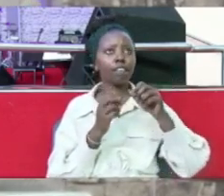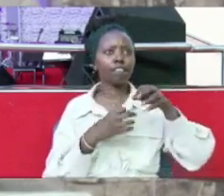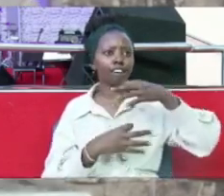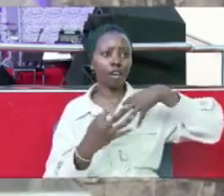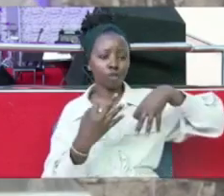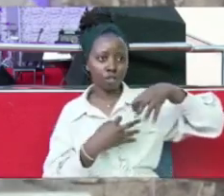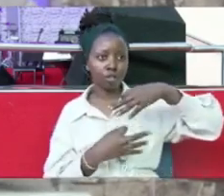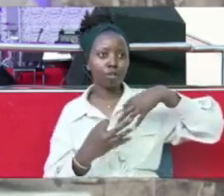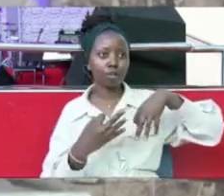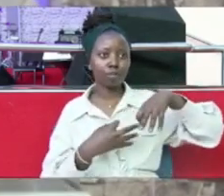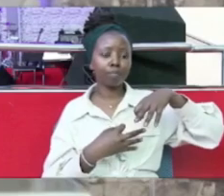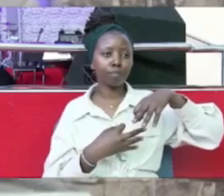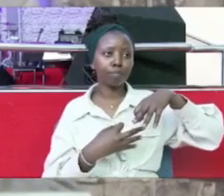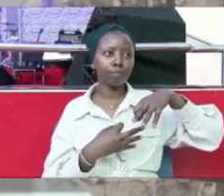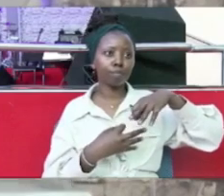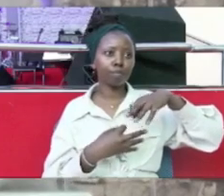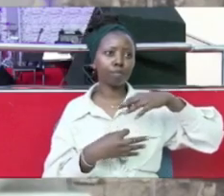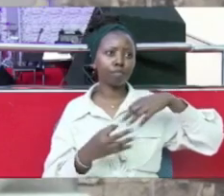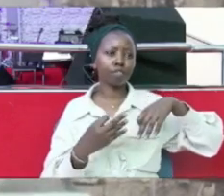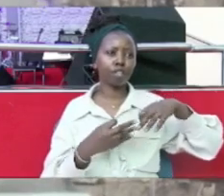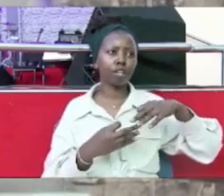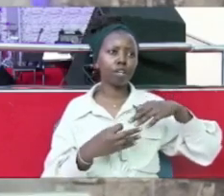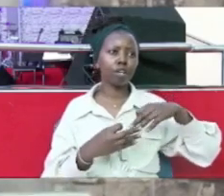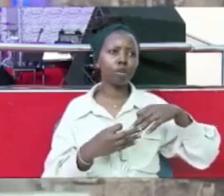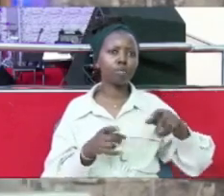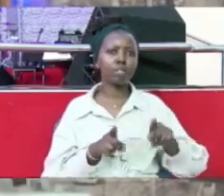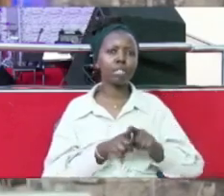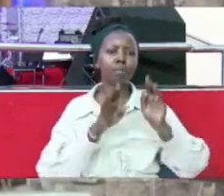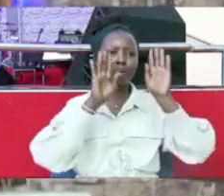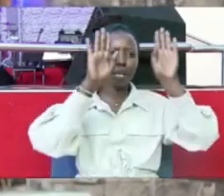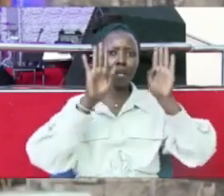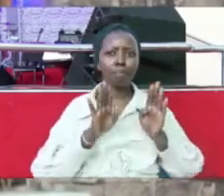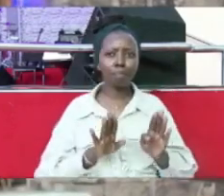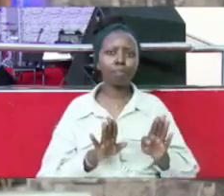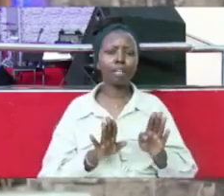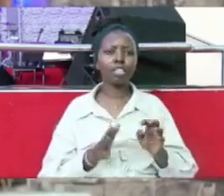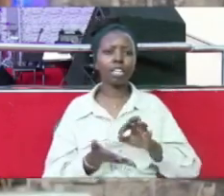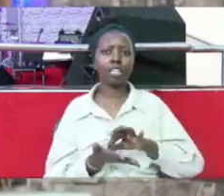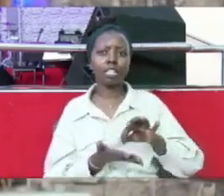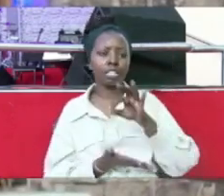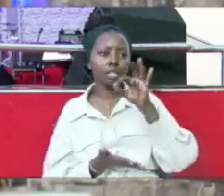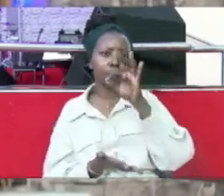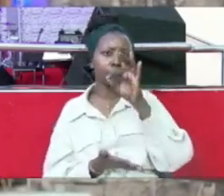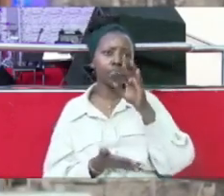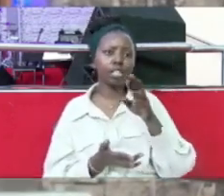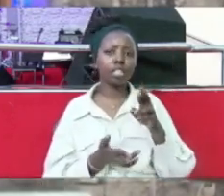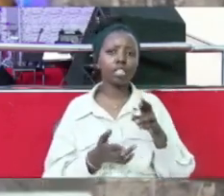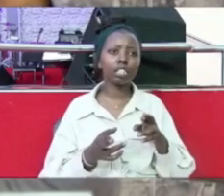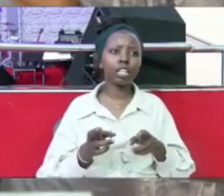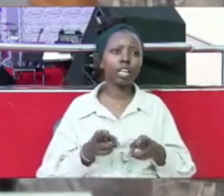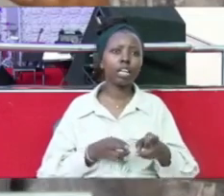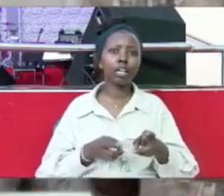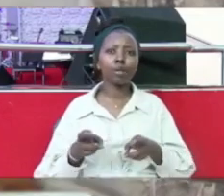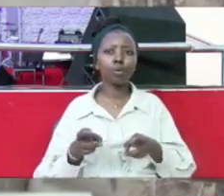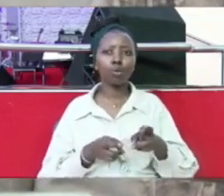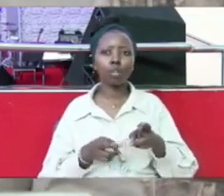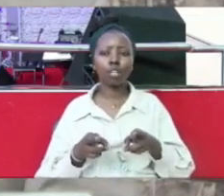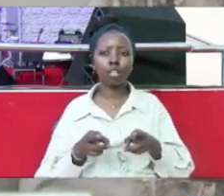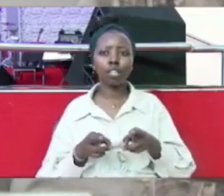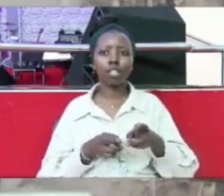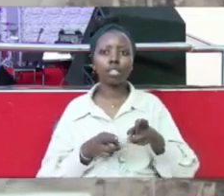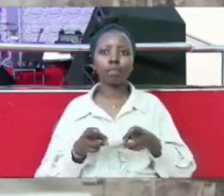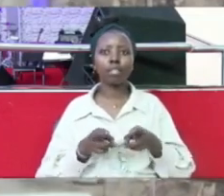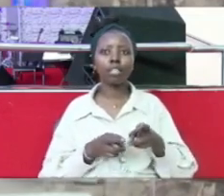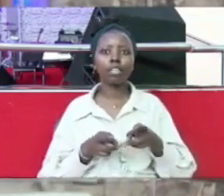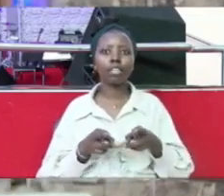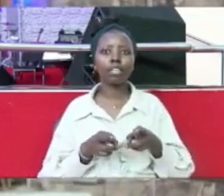ushirika as a key spiritual discipline. Ni kama moja ya kanuni muhimu. And as we had been informed earlier,